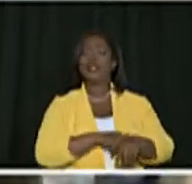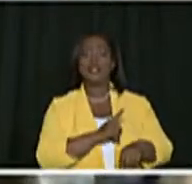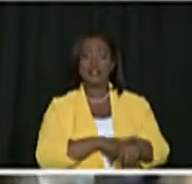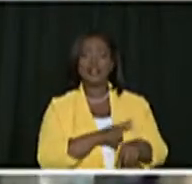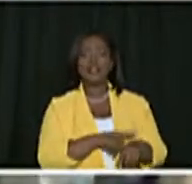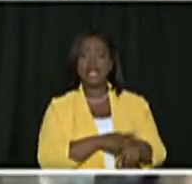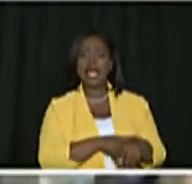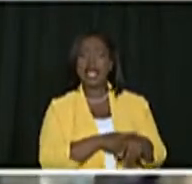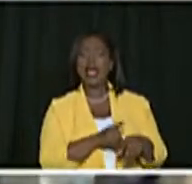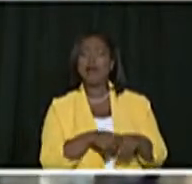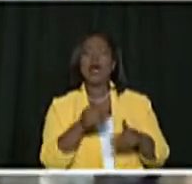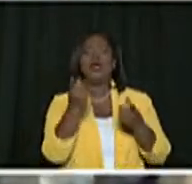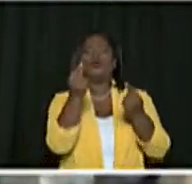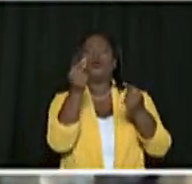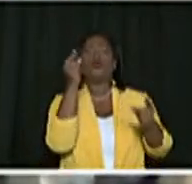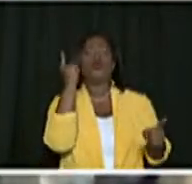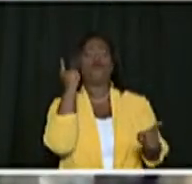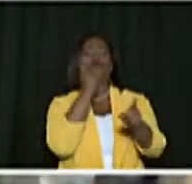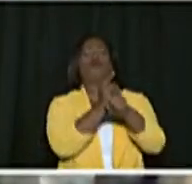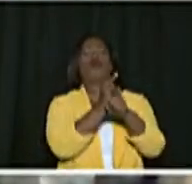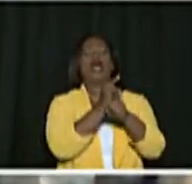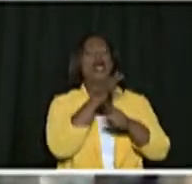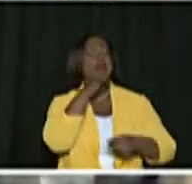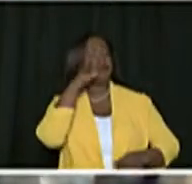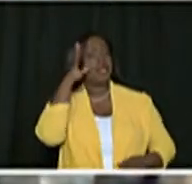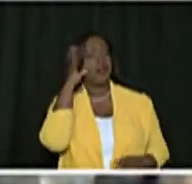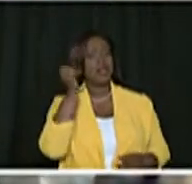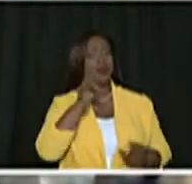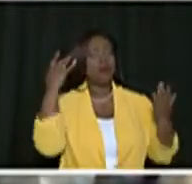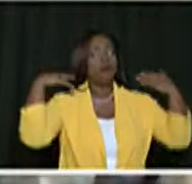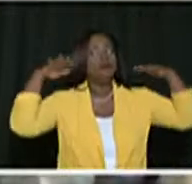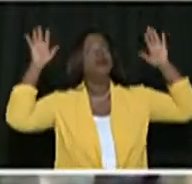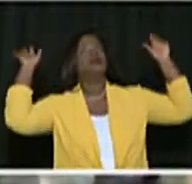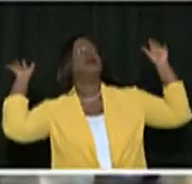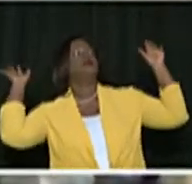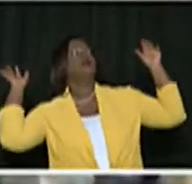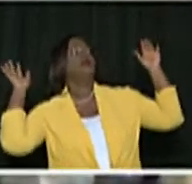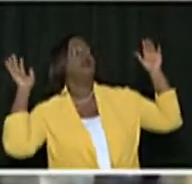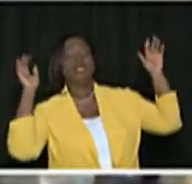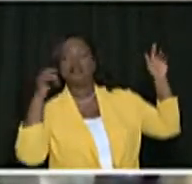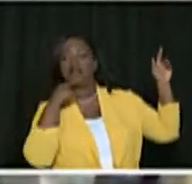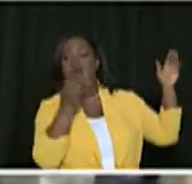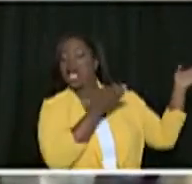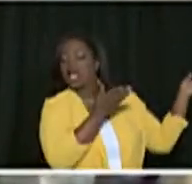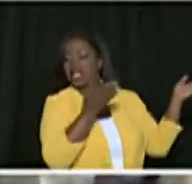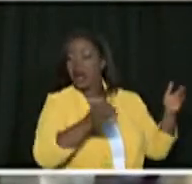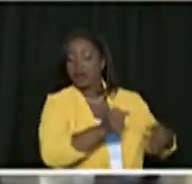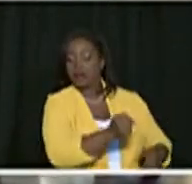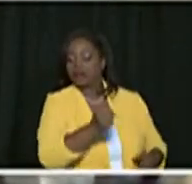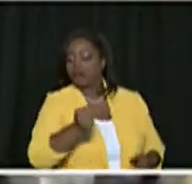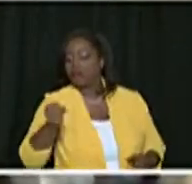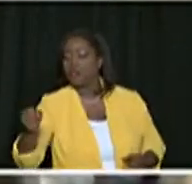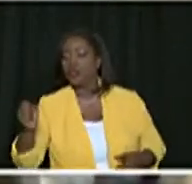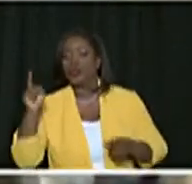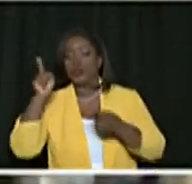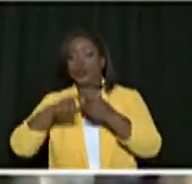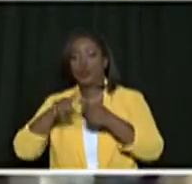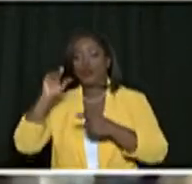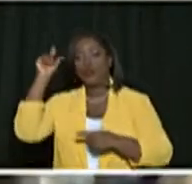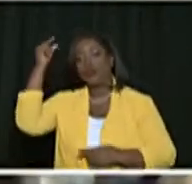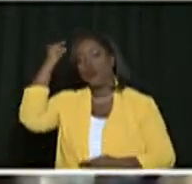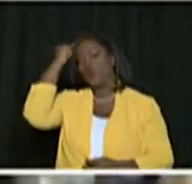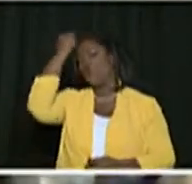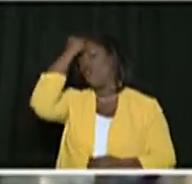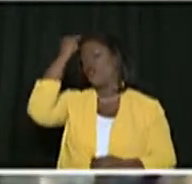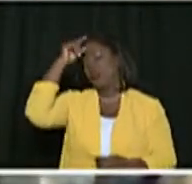do proper parenting. Don't ever throw up your hand in the air and say, I'm taking this child to the government, for the government to take care because I can't manage. This is